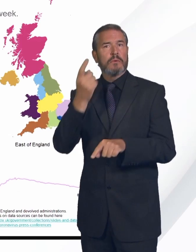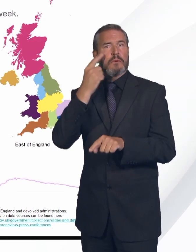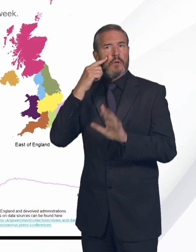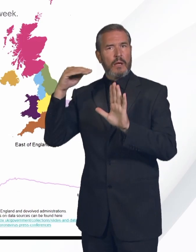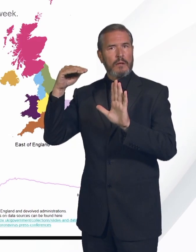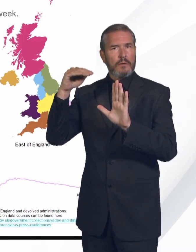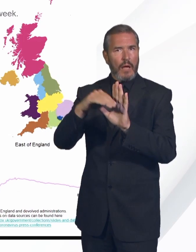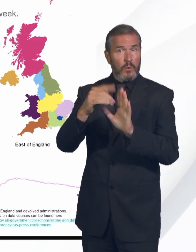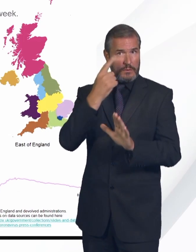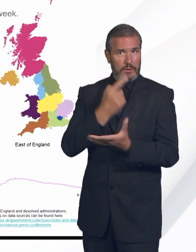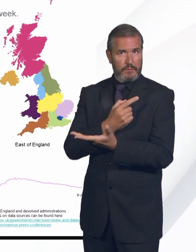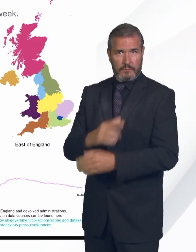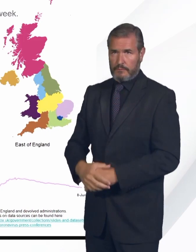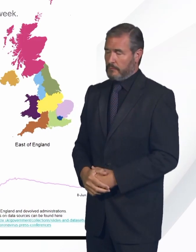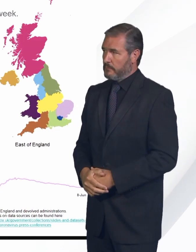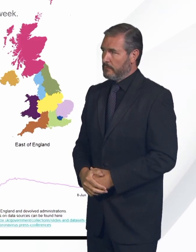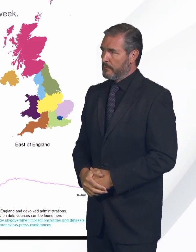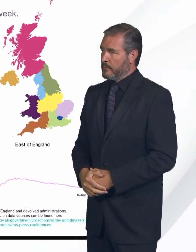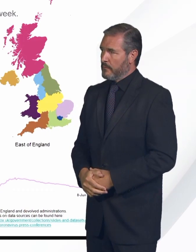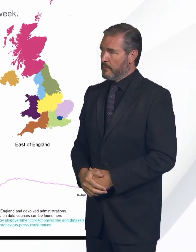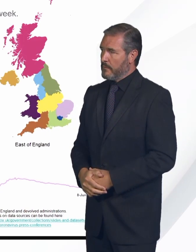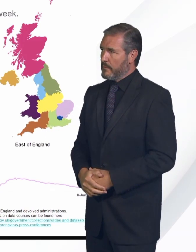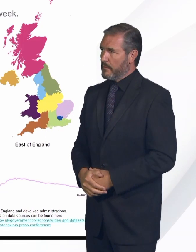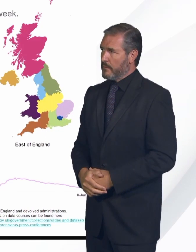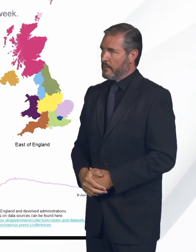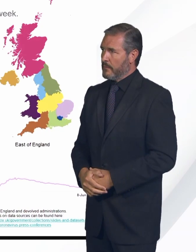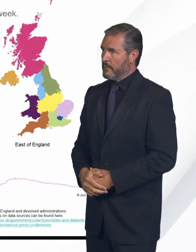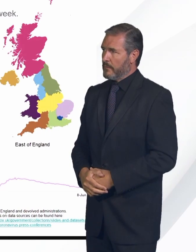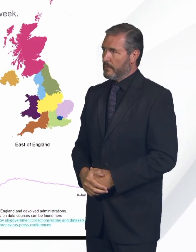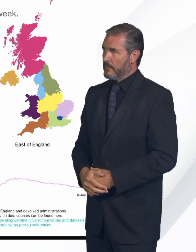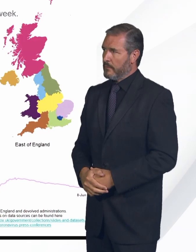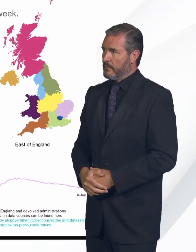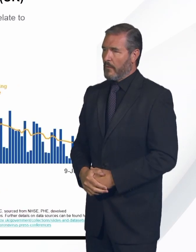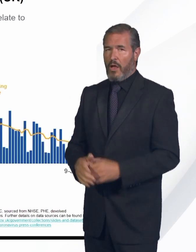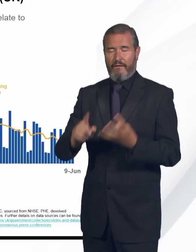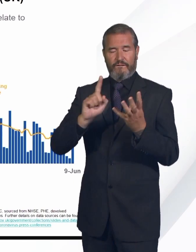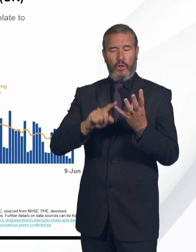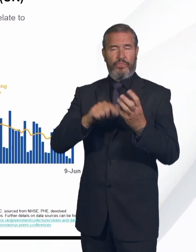the UK are broadly following a similar pattern. Fourth slide, please.